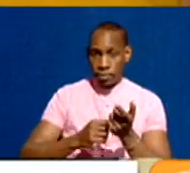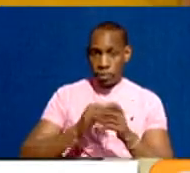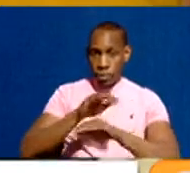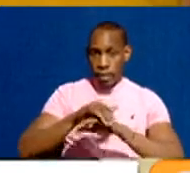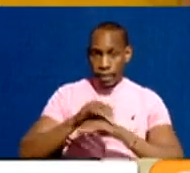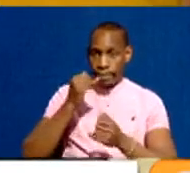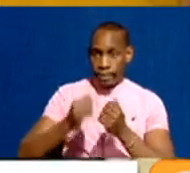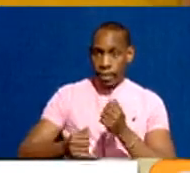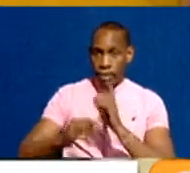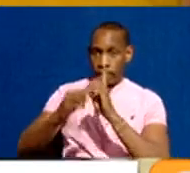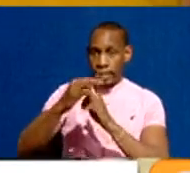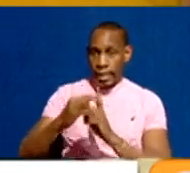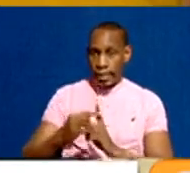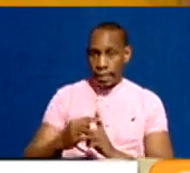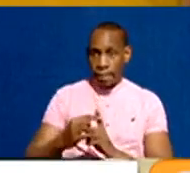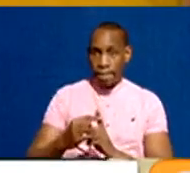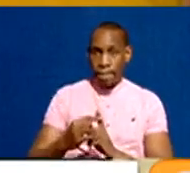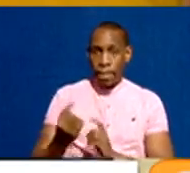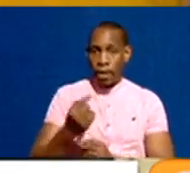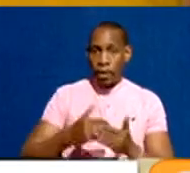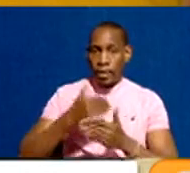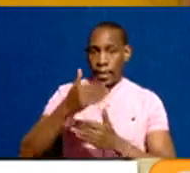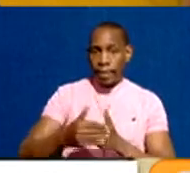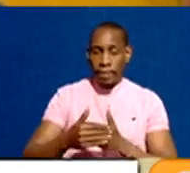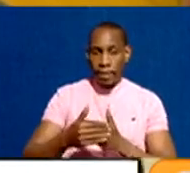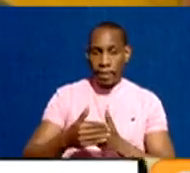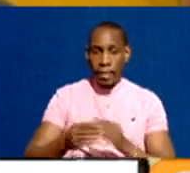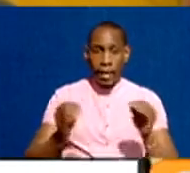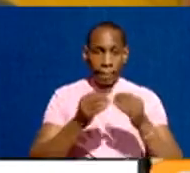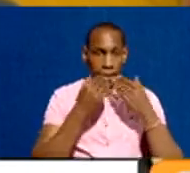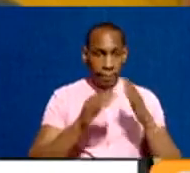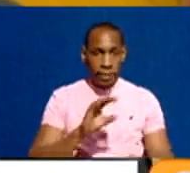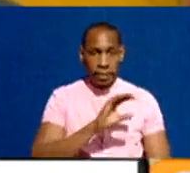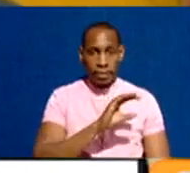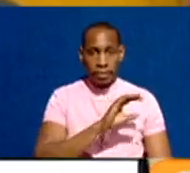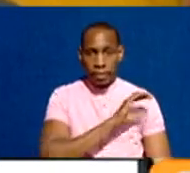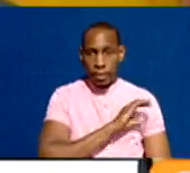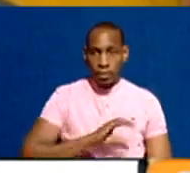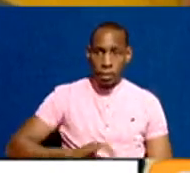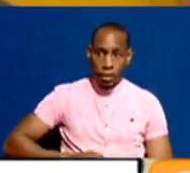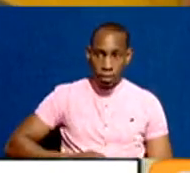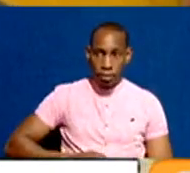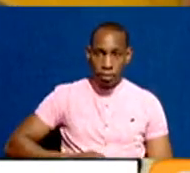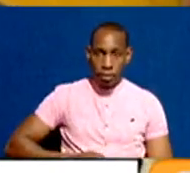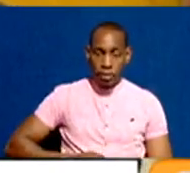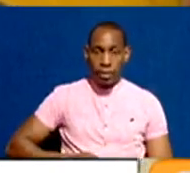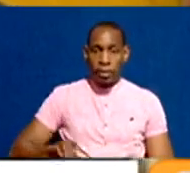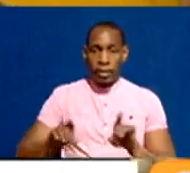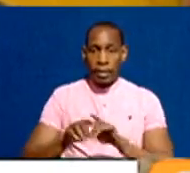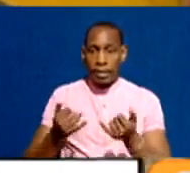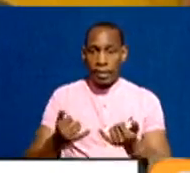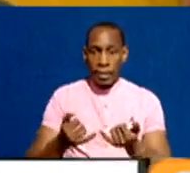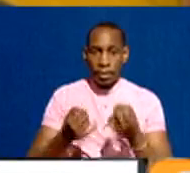the final tally only after he had met the commission, and that is found